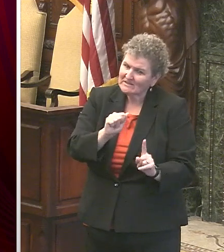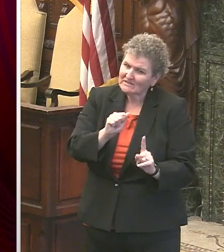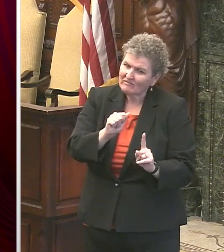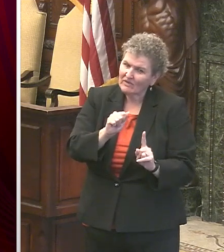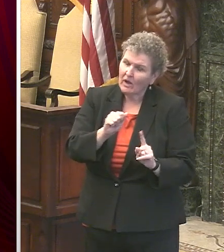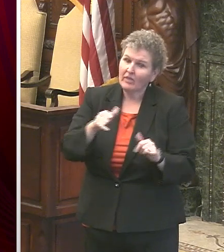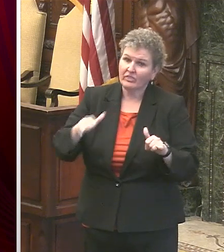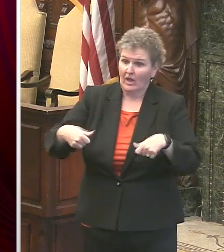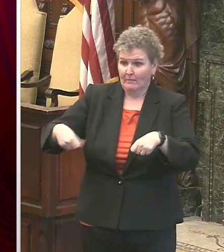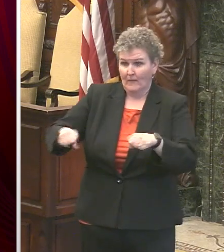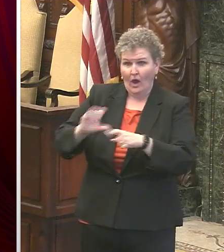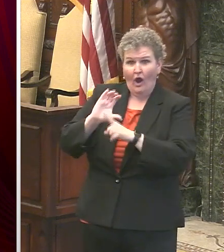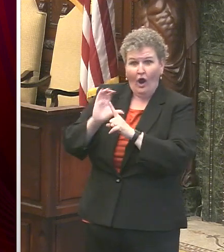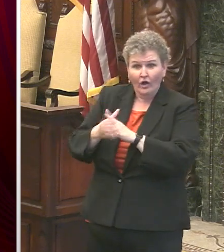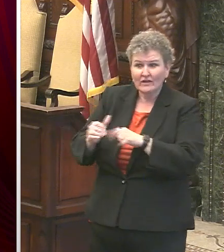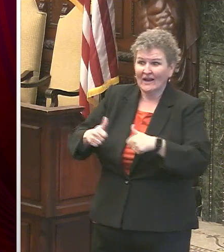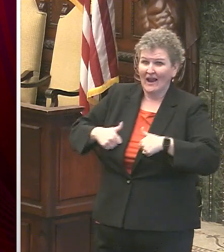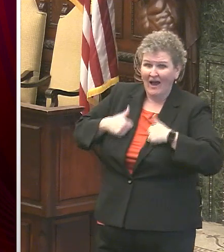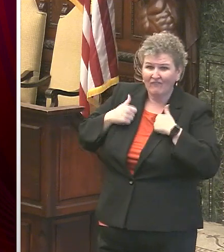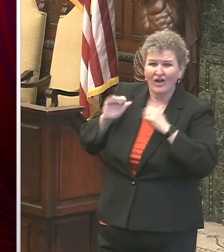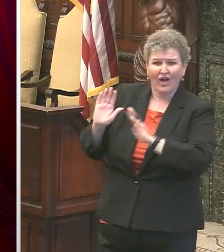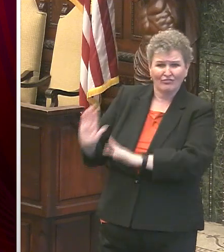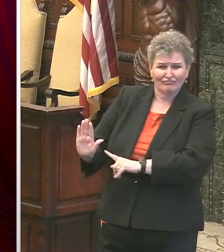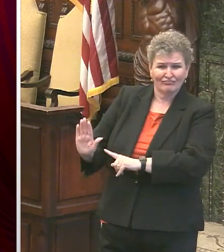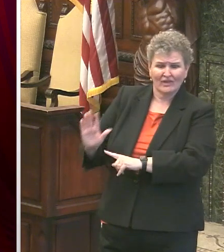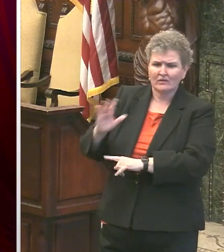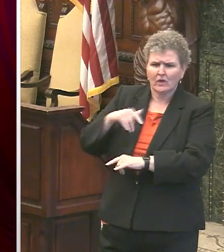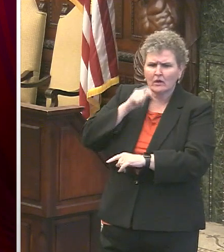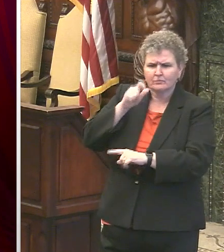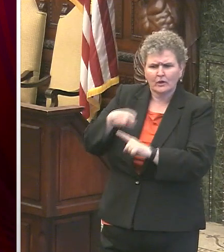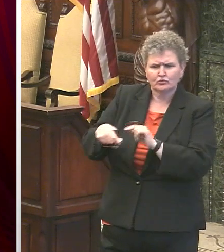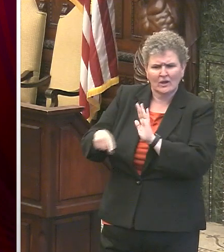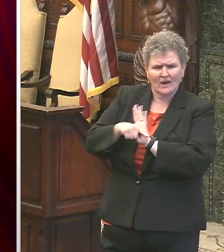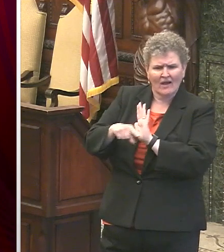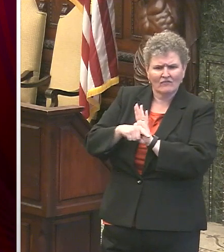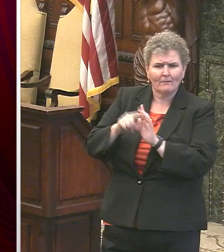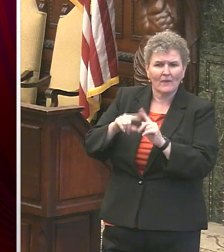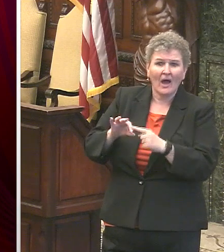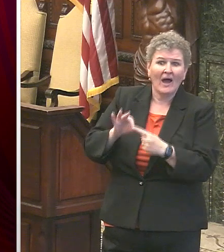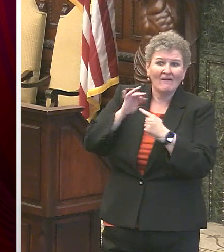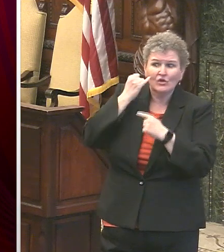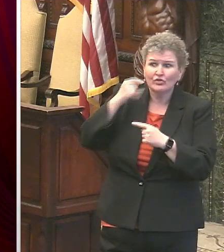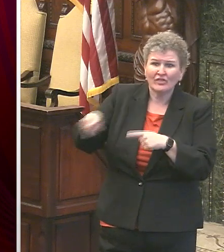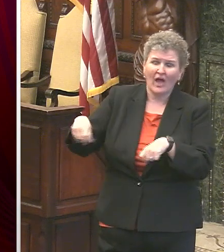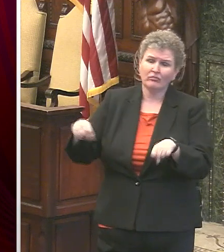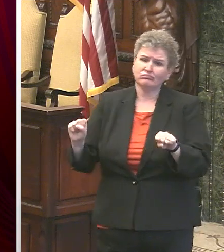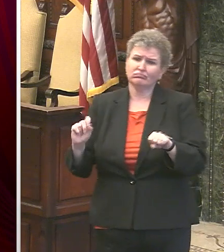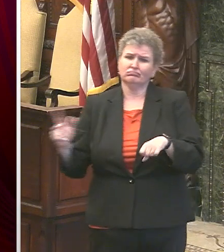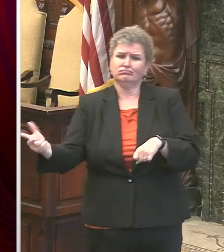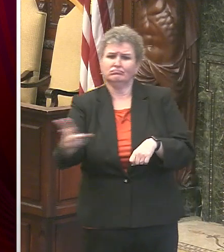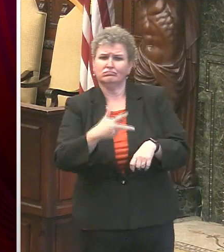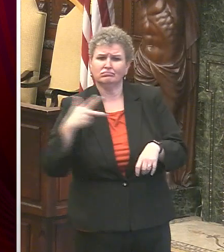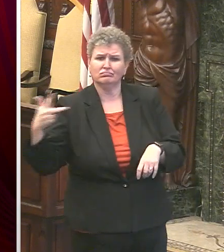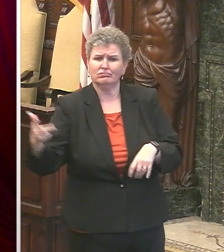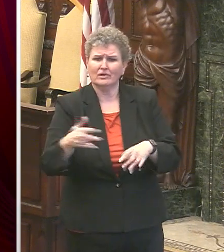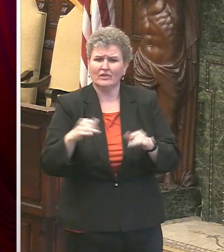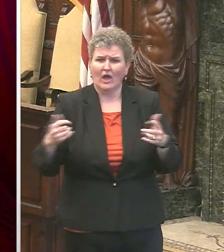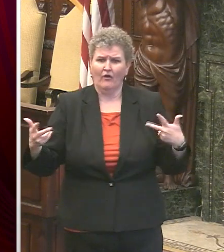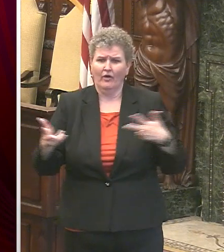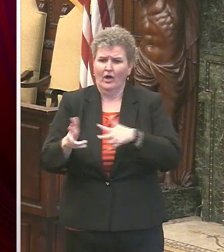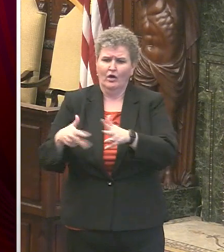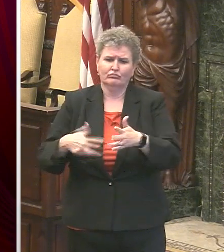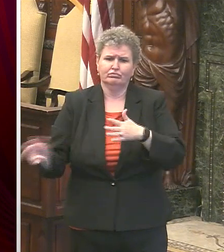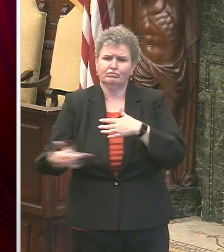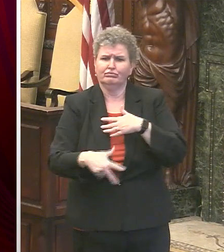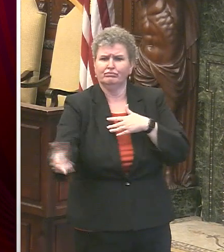life, is not necessarily a negative thing, unless of course they're zipping around cars in Center City at rush hour and keeping